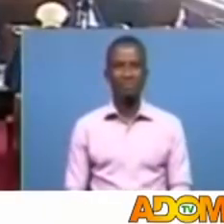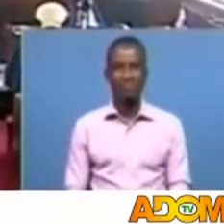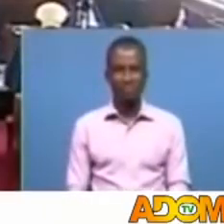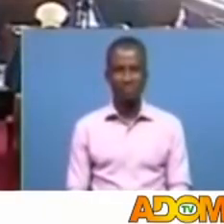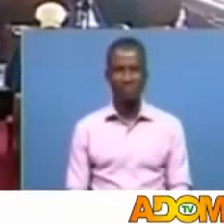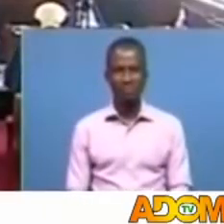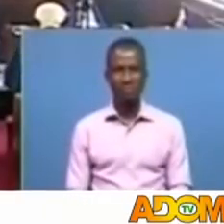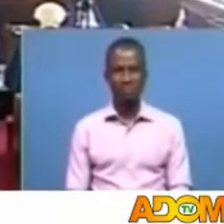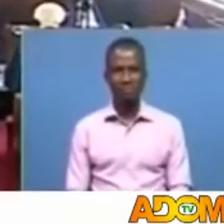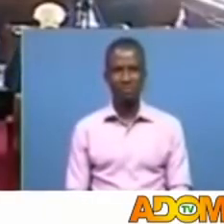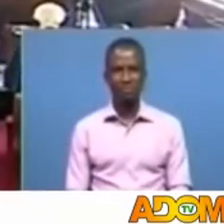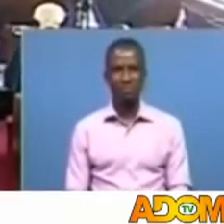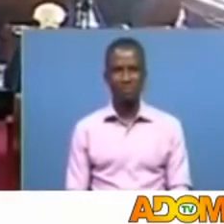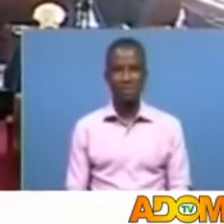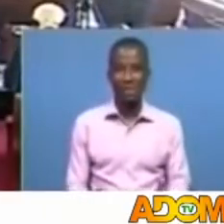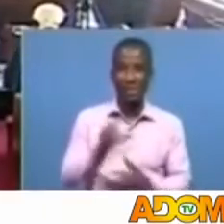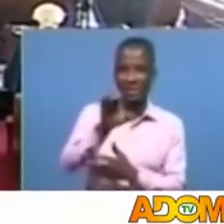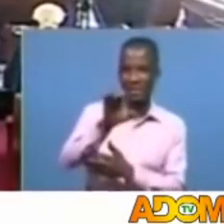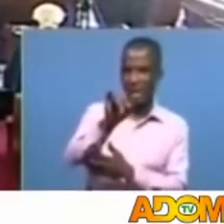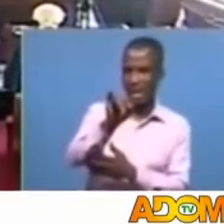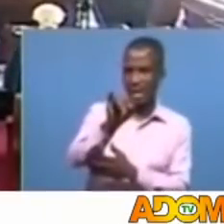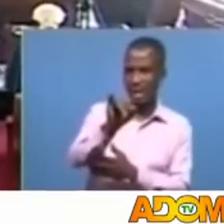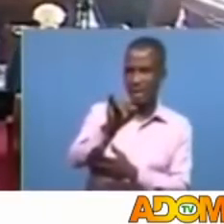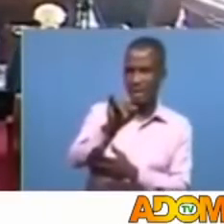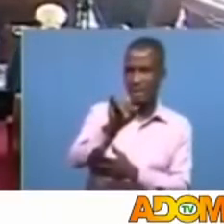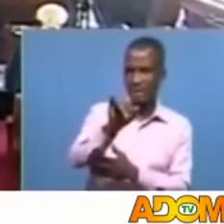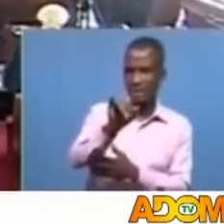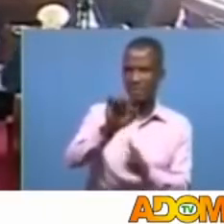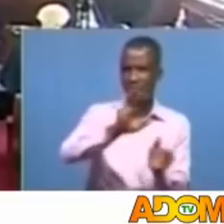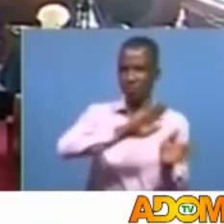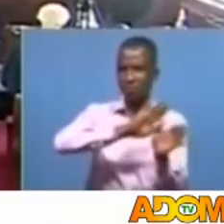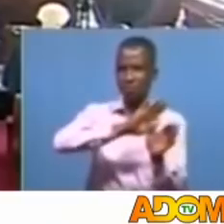you suggesting that CIs do not go to Parliament?